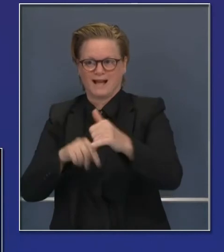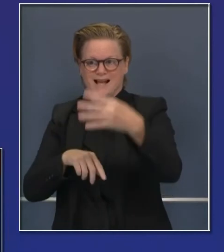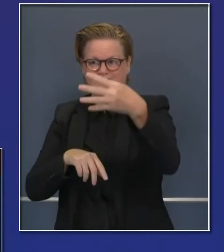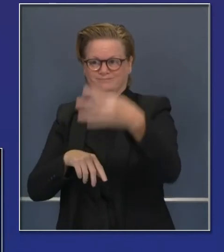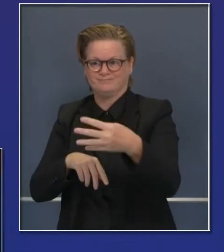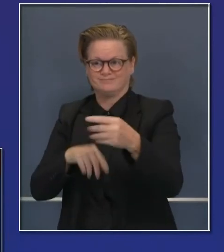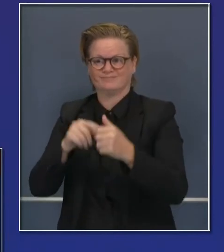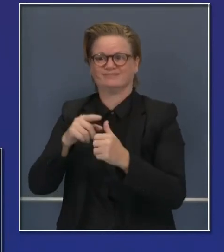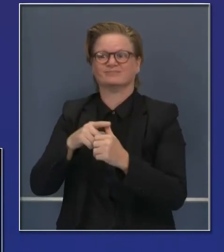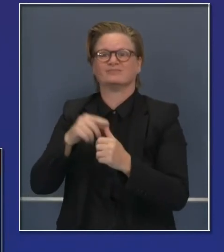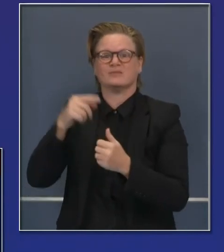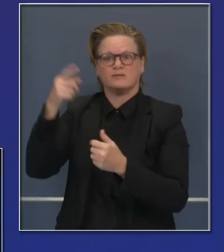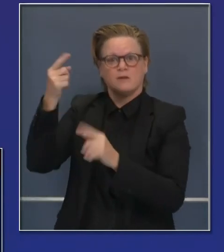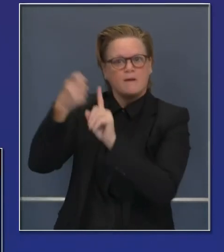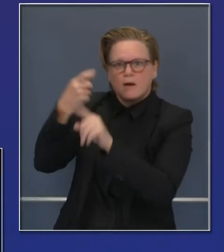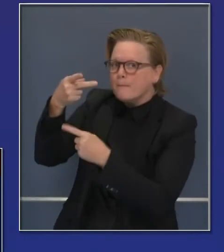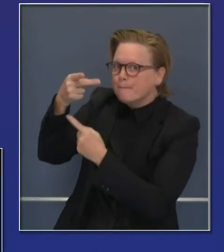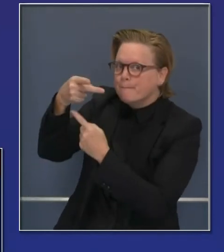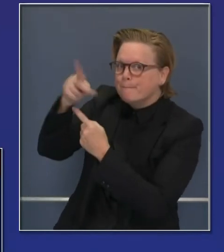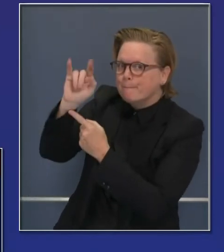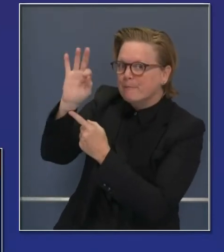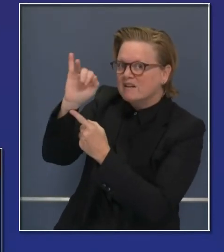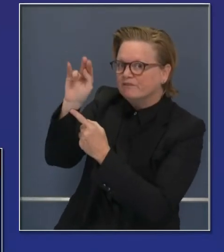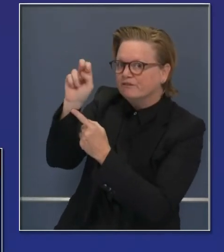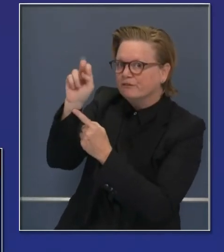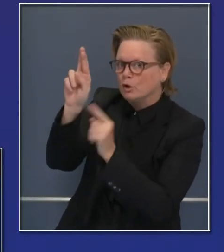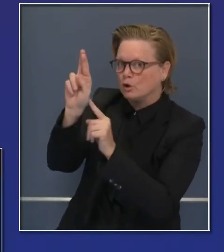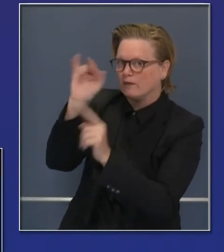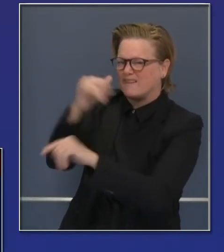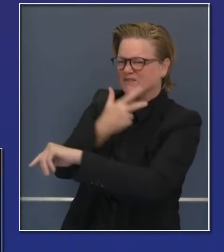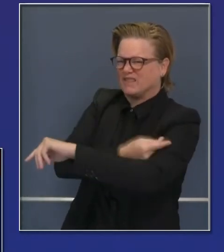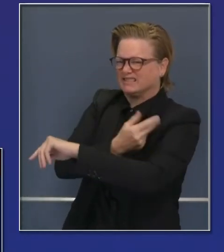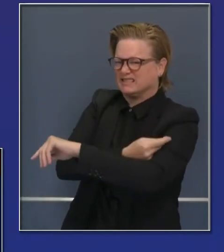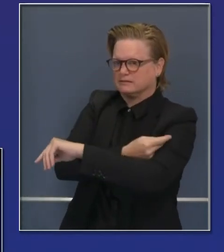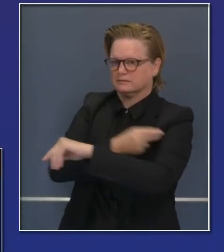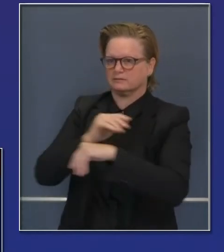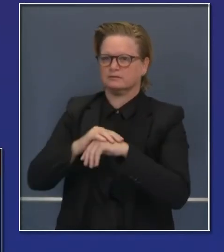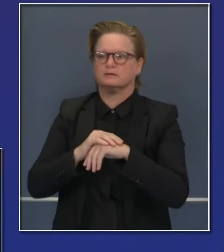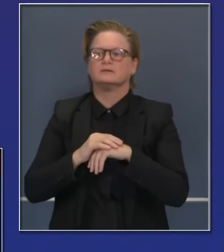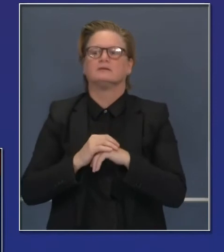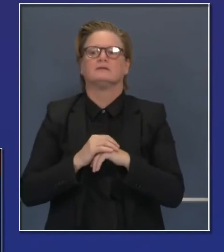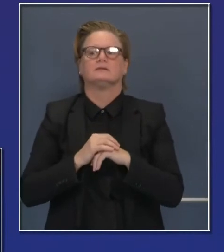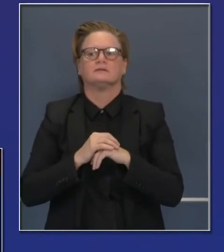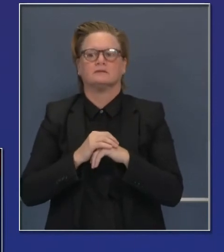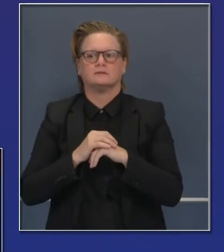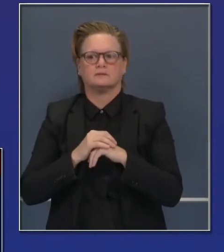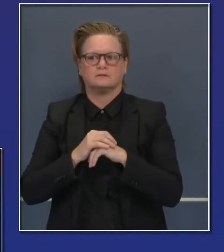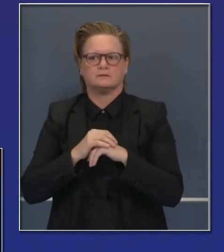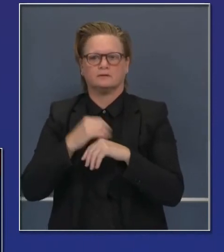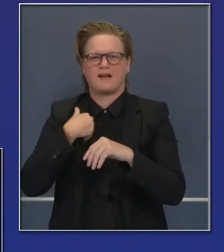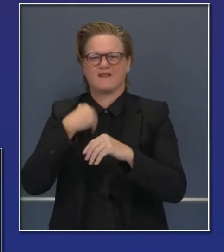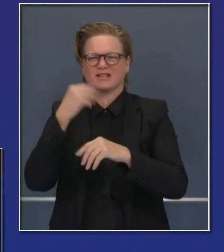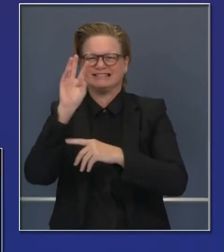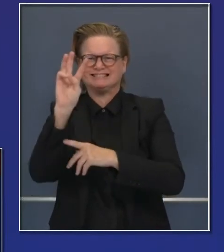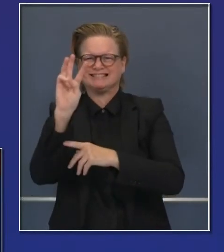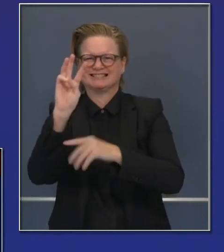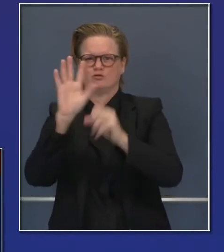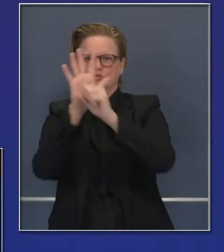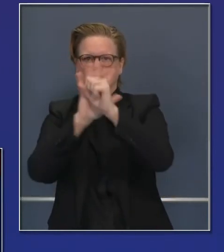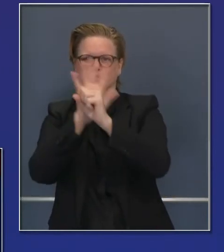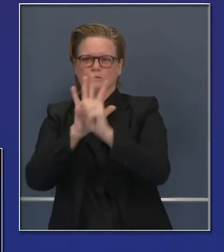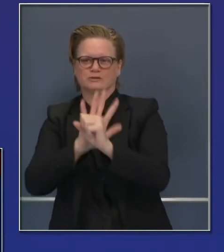tiers in 6 regions in the state. I'll get to the regions in a moment. Tier 1, you'll see the list here: acute